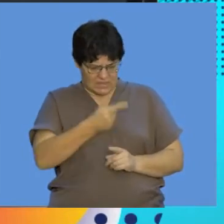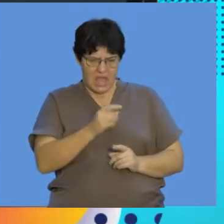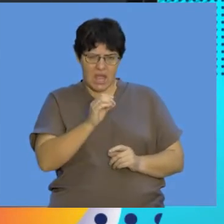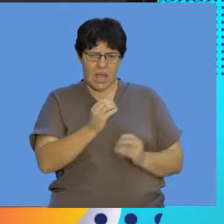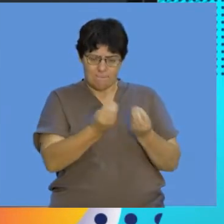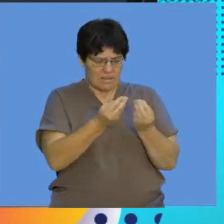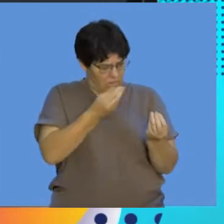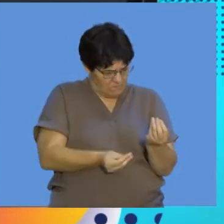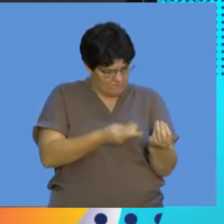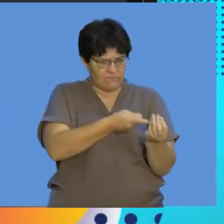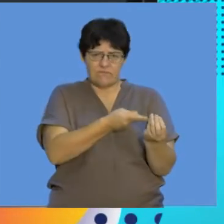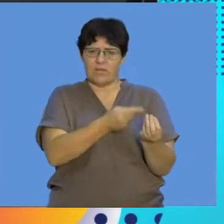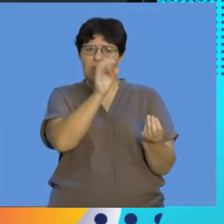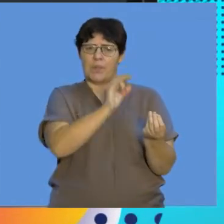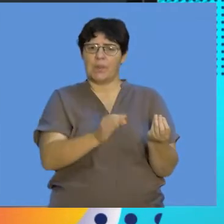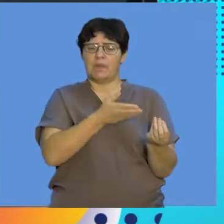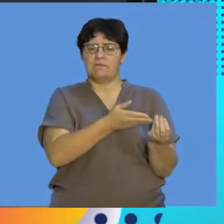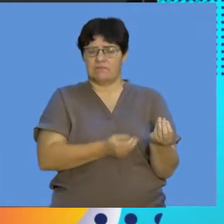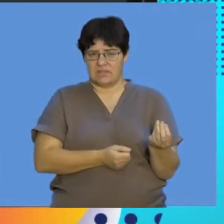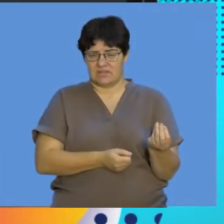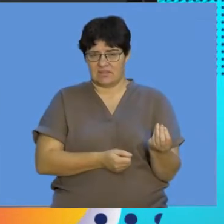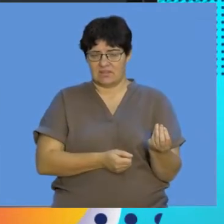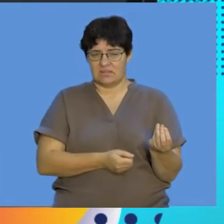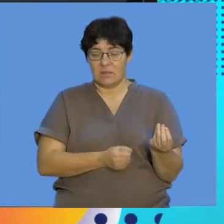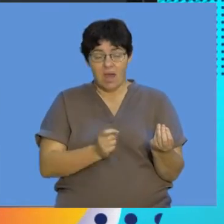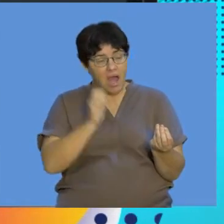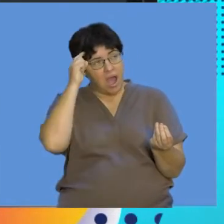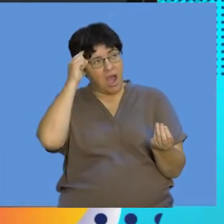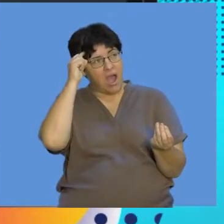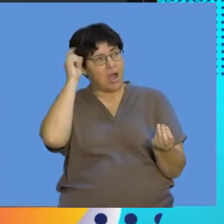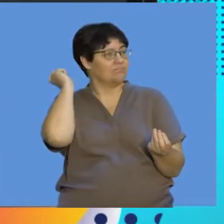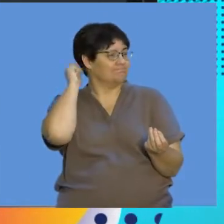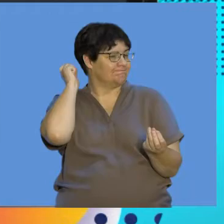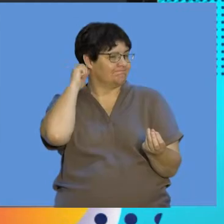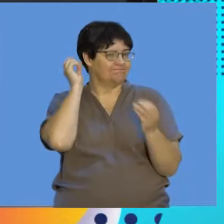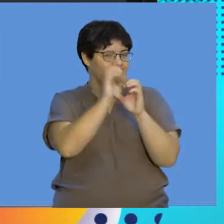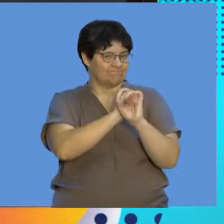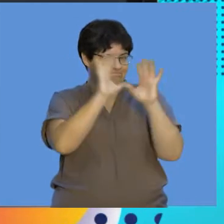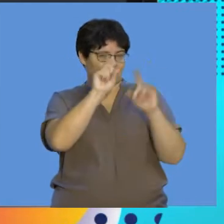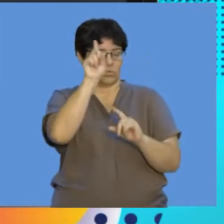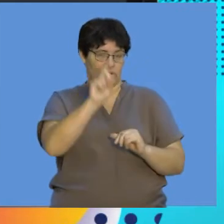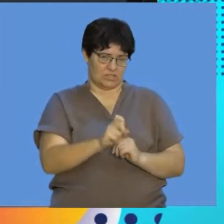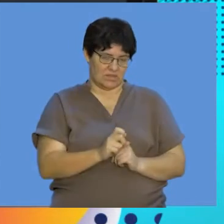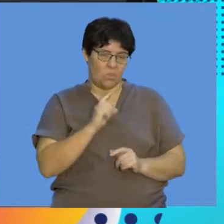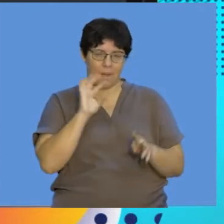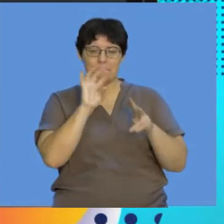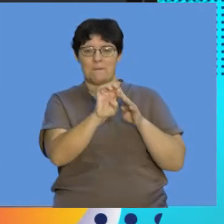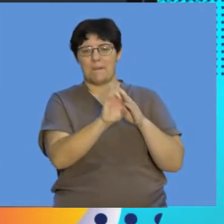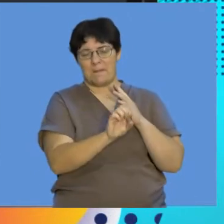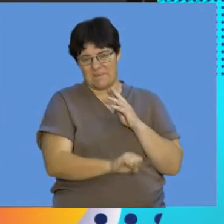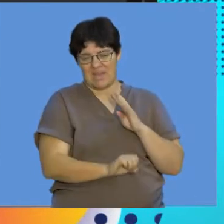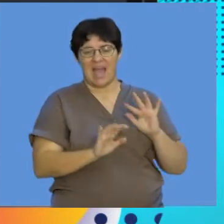we'll keep on, reminding ourselves of the big question as we try and discover some of the very exciting facts about the nature